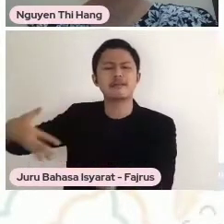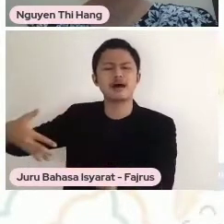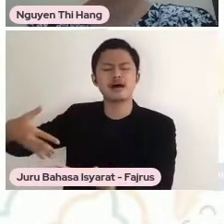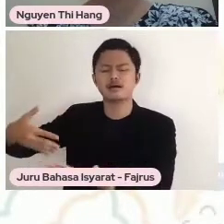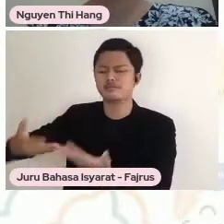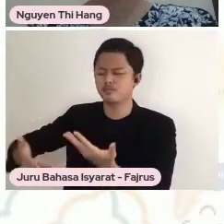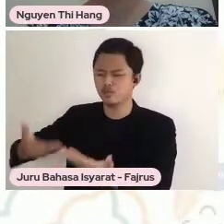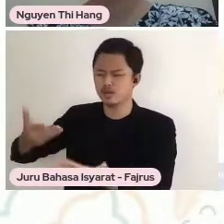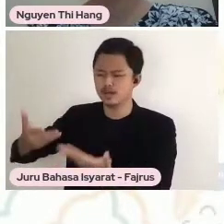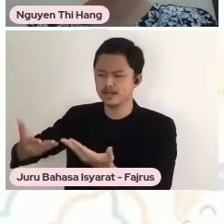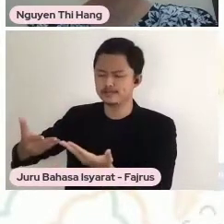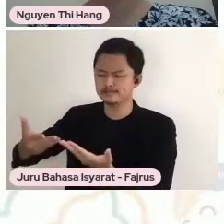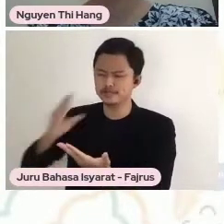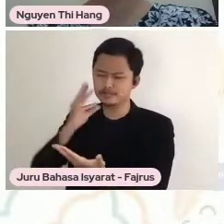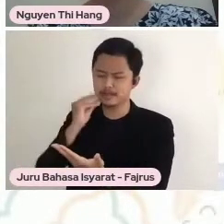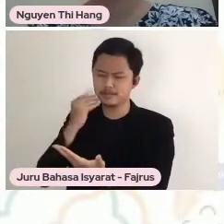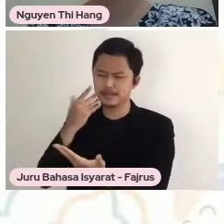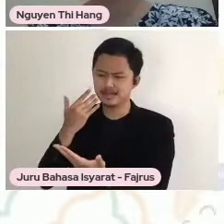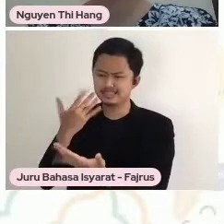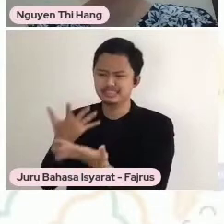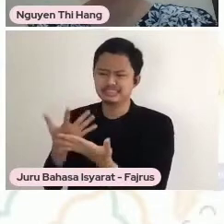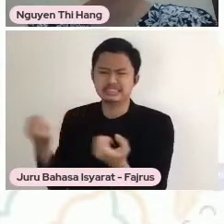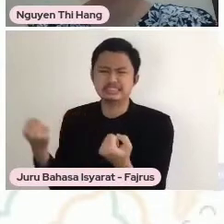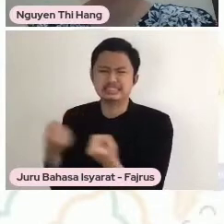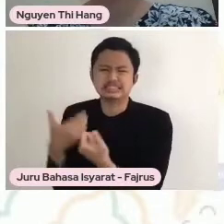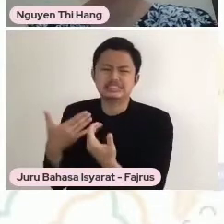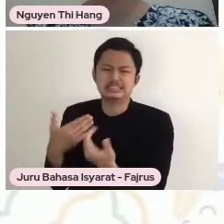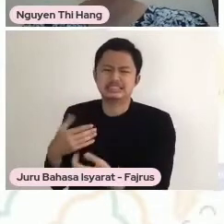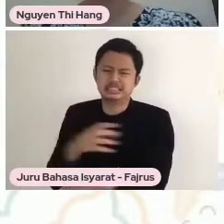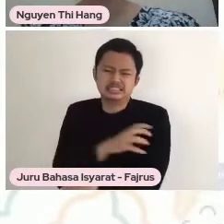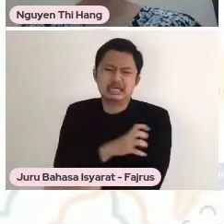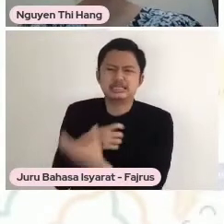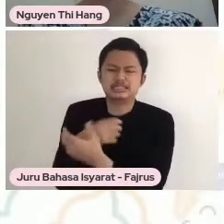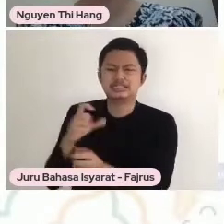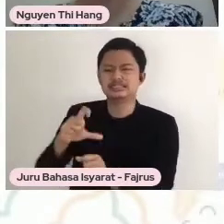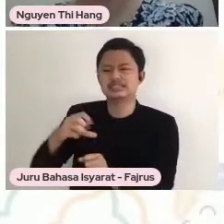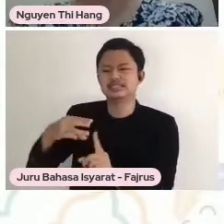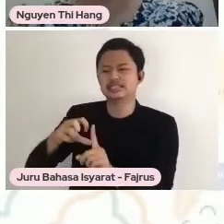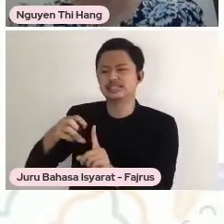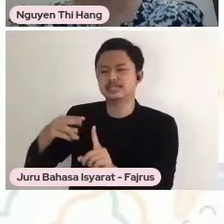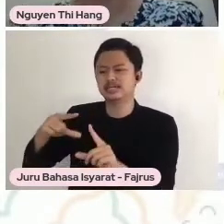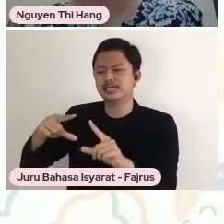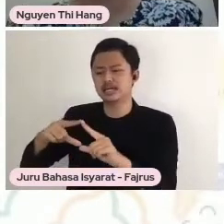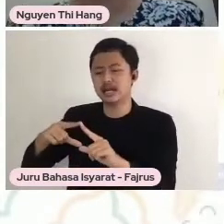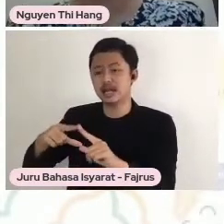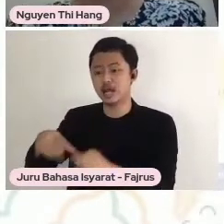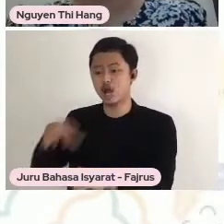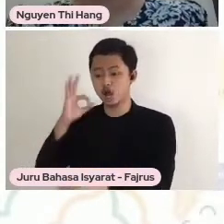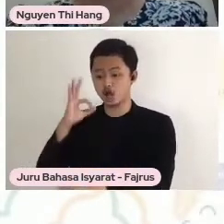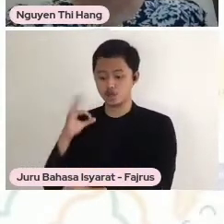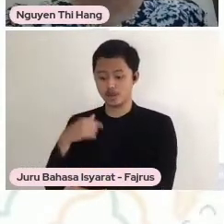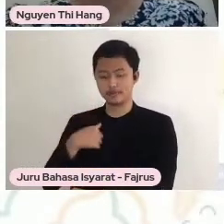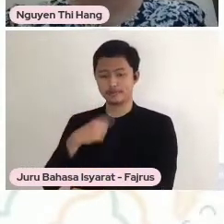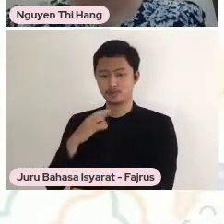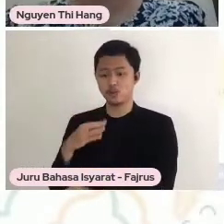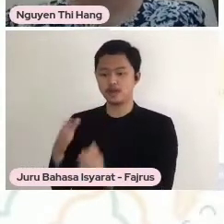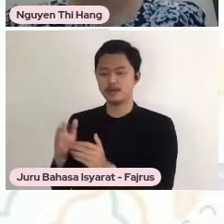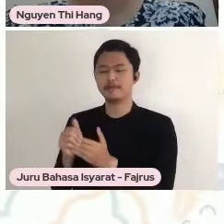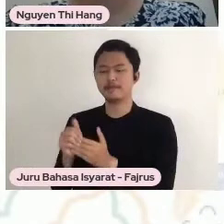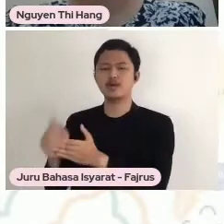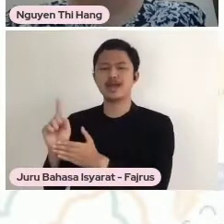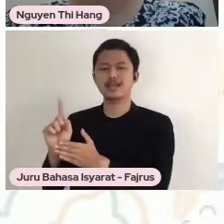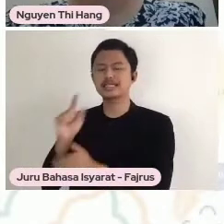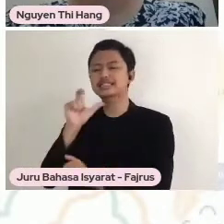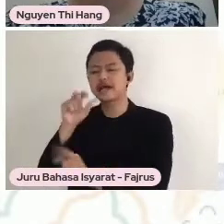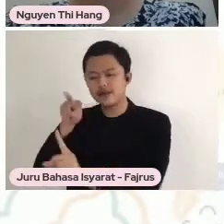mengalami cedera dan sebagainya. Jadi orang tua juga diberikan panduan or